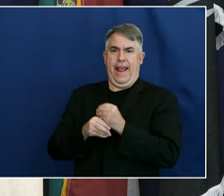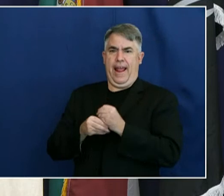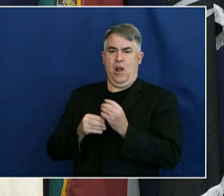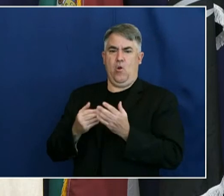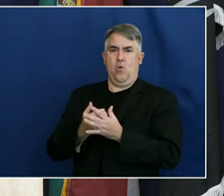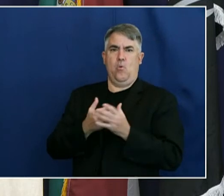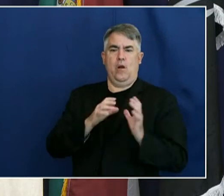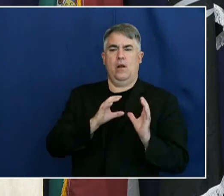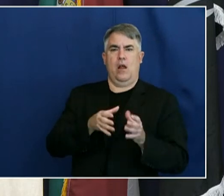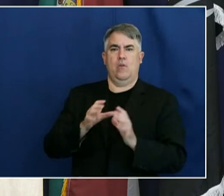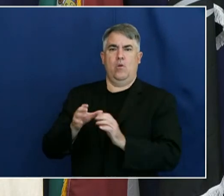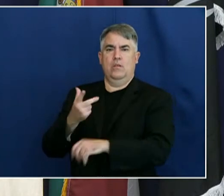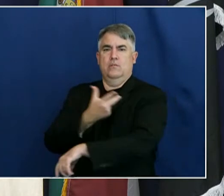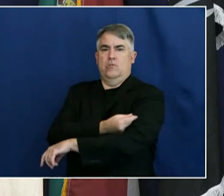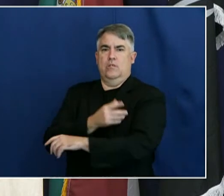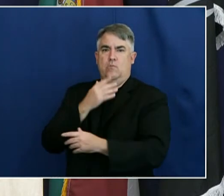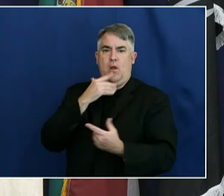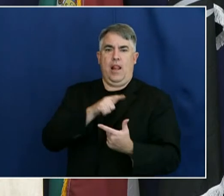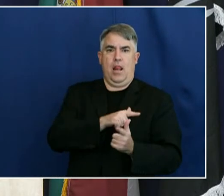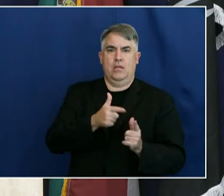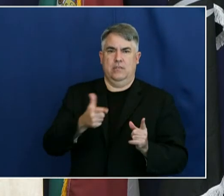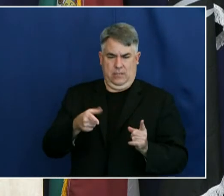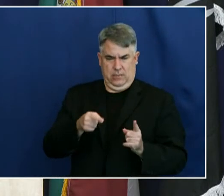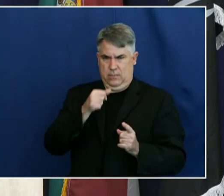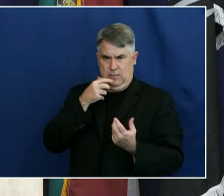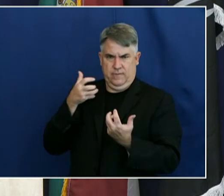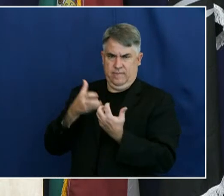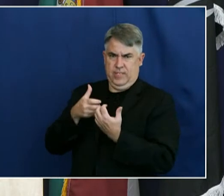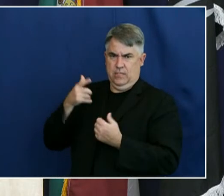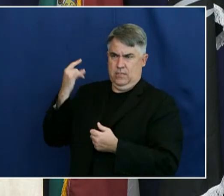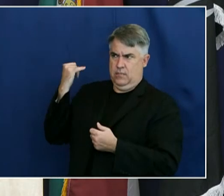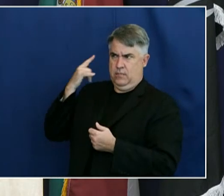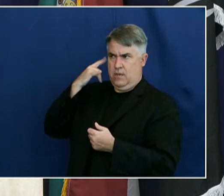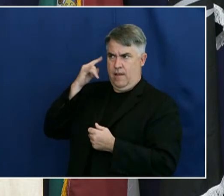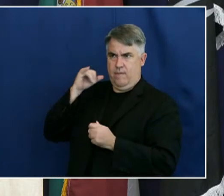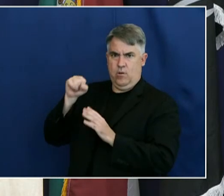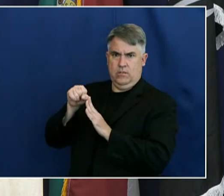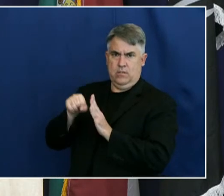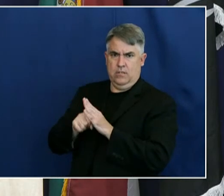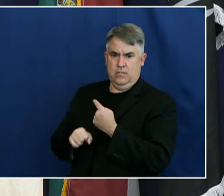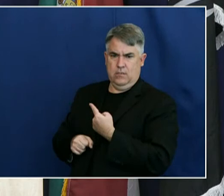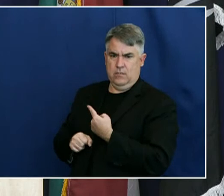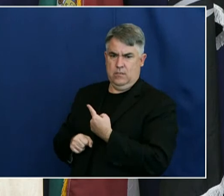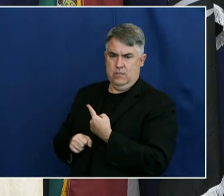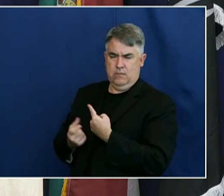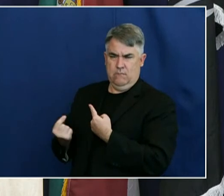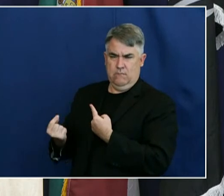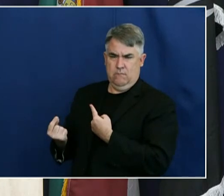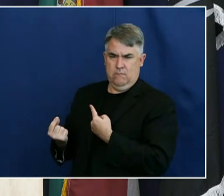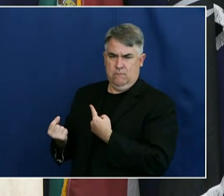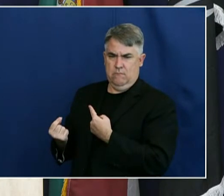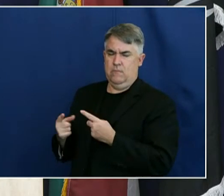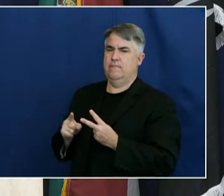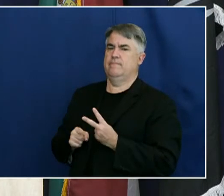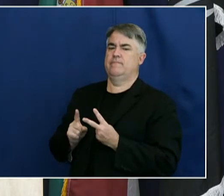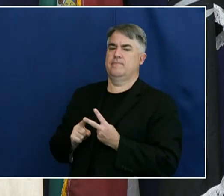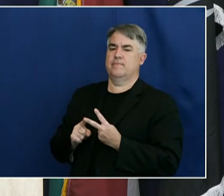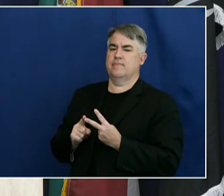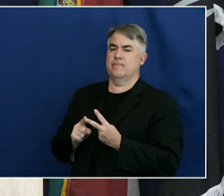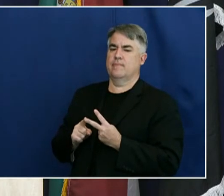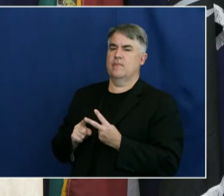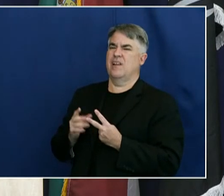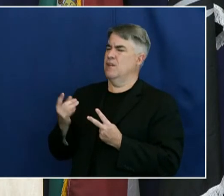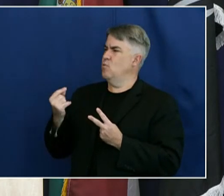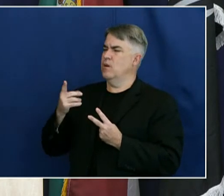eligible for a vaccine when Yep. so many other counties have not, and the state says we need to have a system. And also, we'd like to know if you're taking any measures to